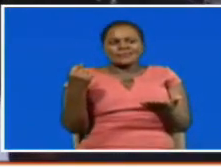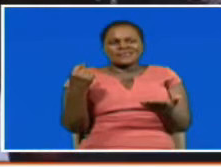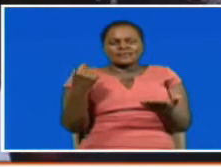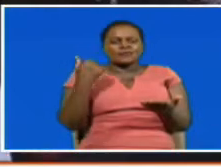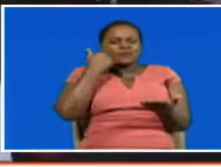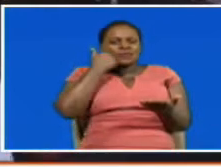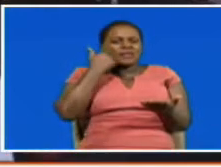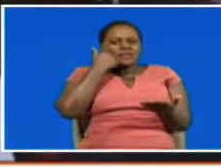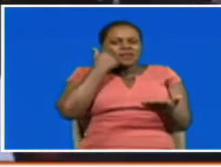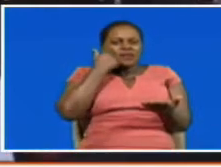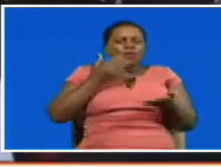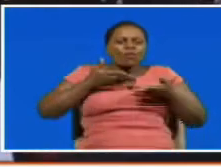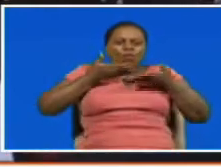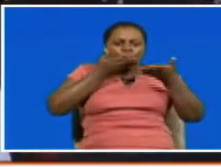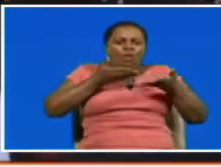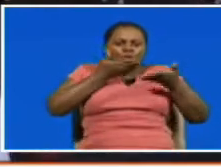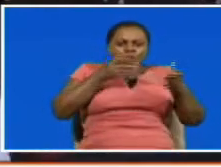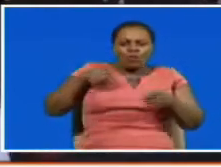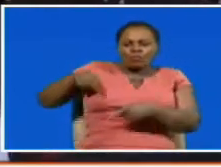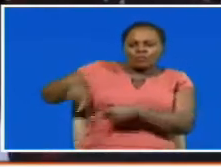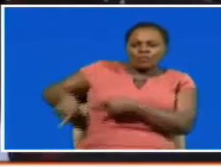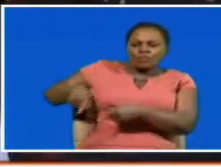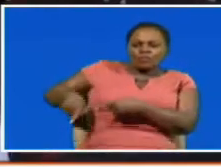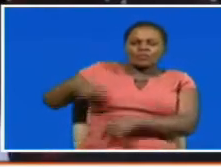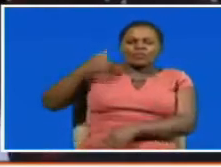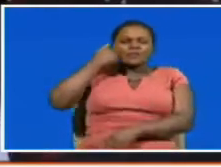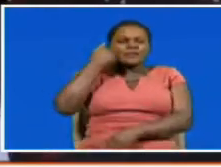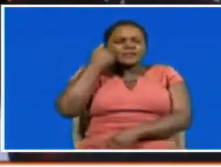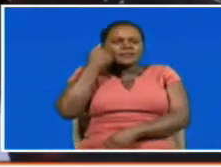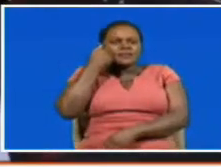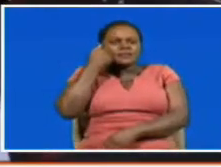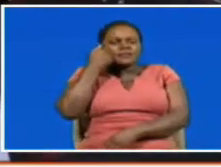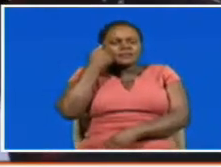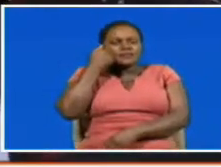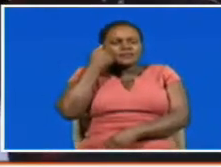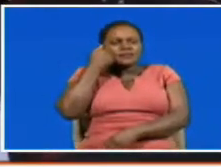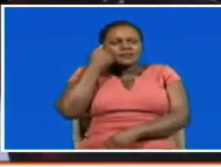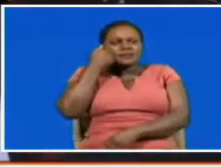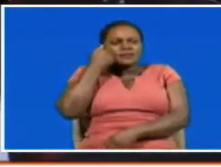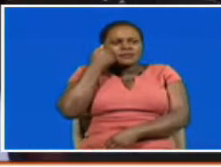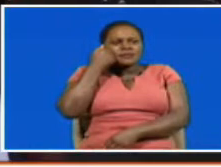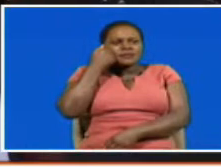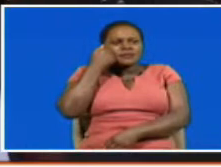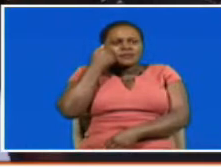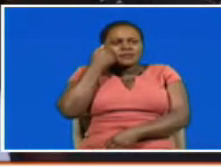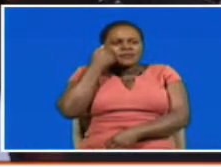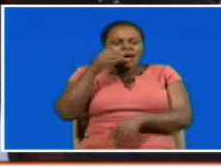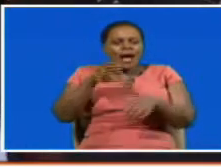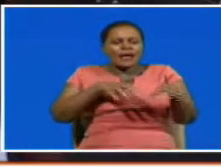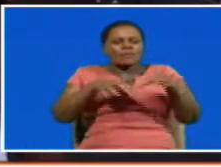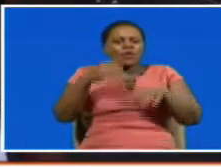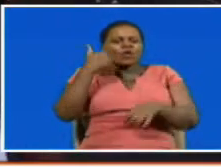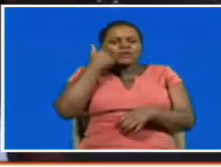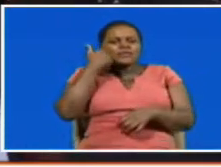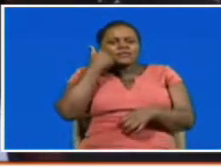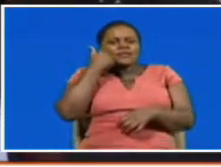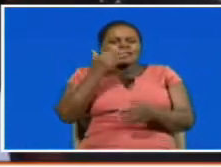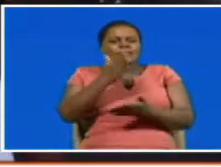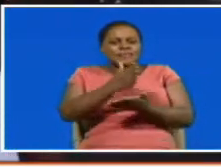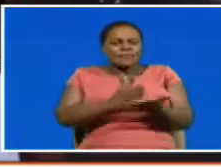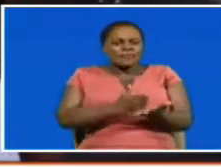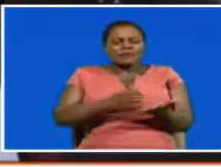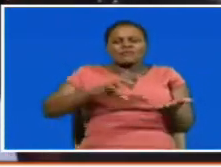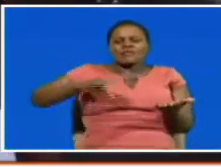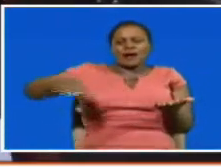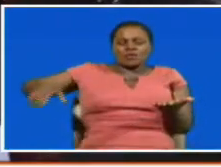cholera and animal diseases, especially anthrax, in some parts of the